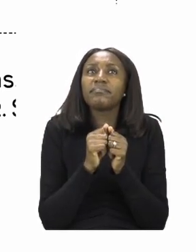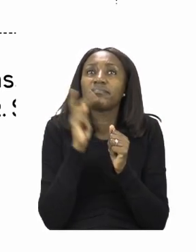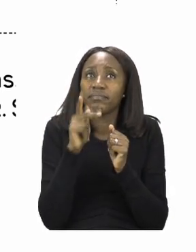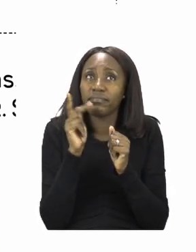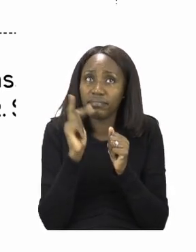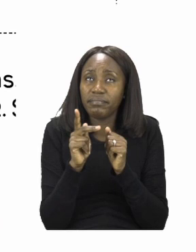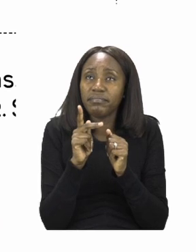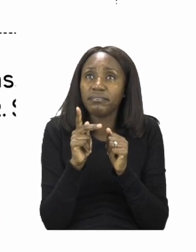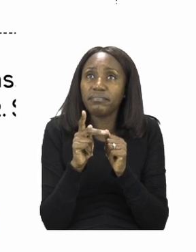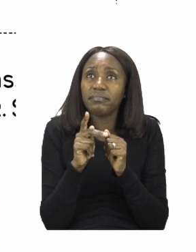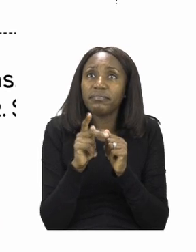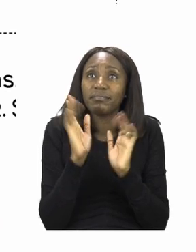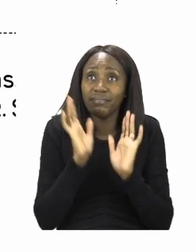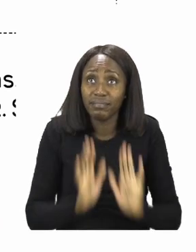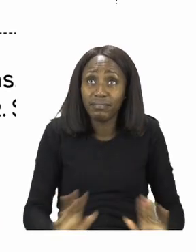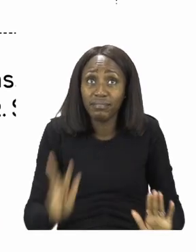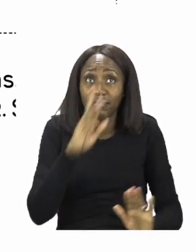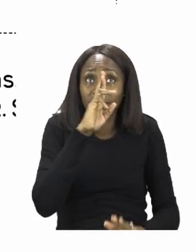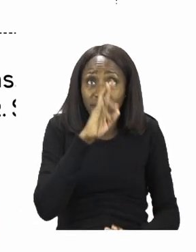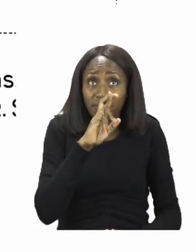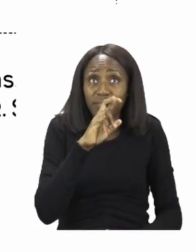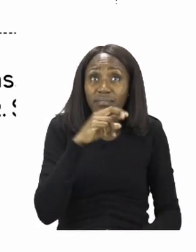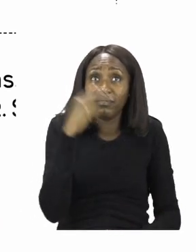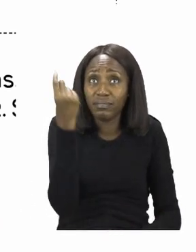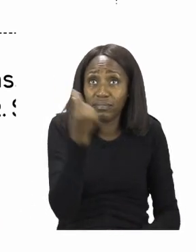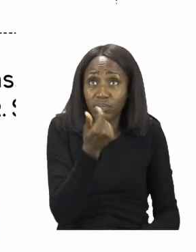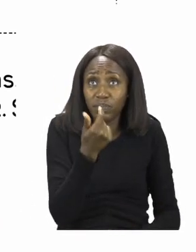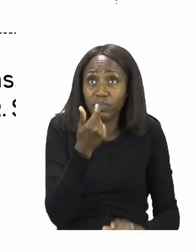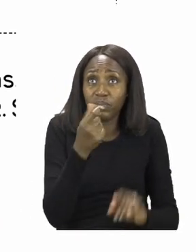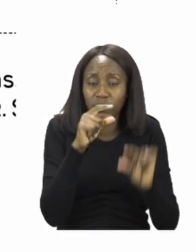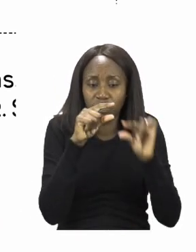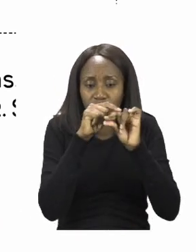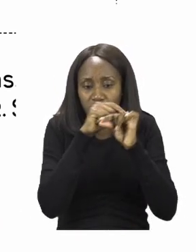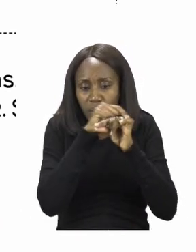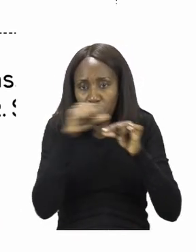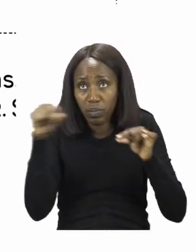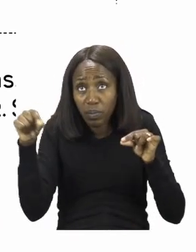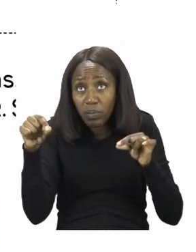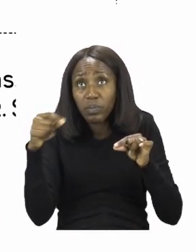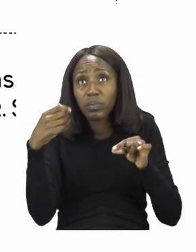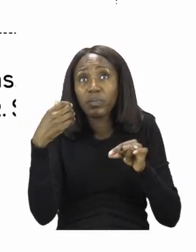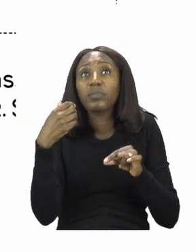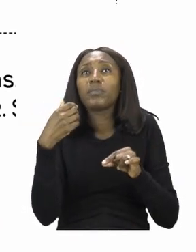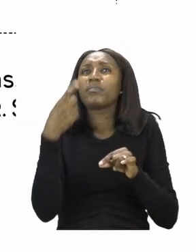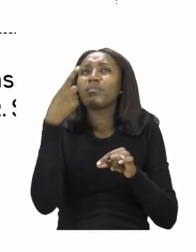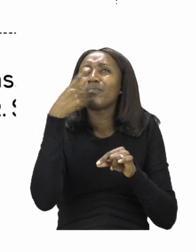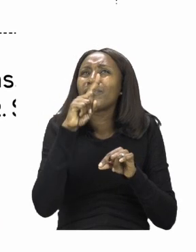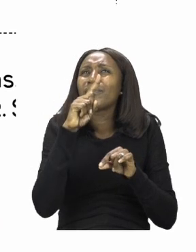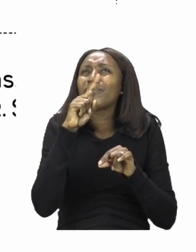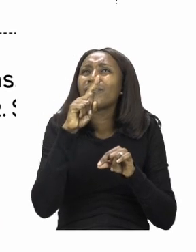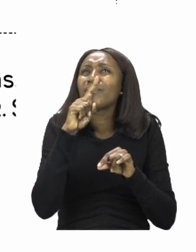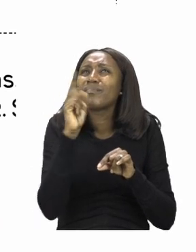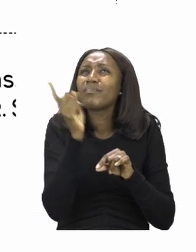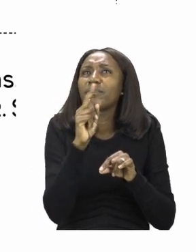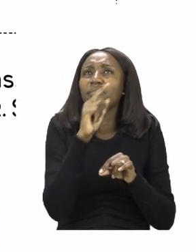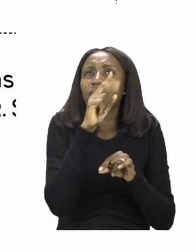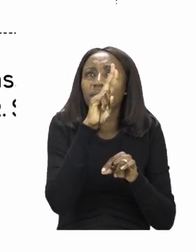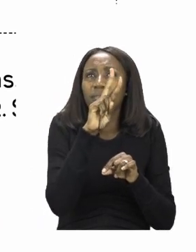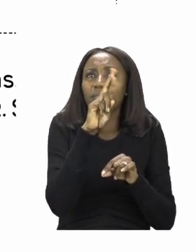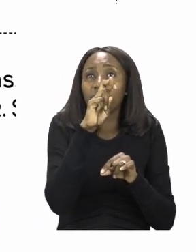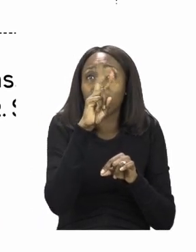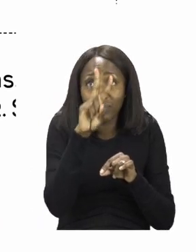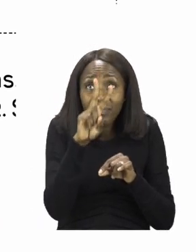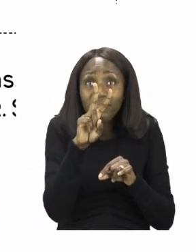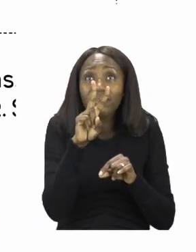Let me read it again. Ria bought a stationery set for 2 Namibian dollars.